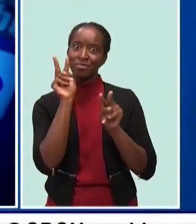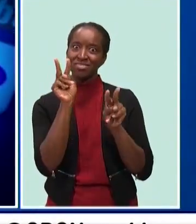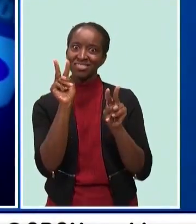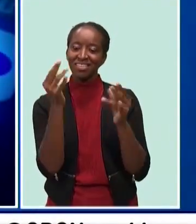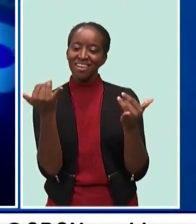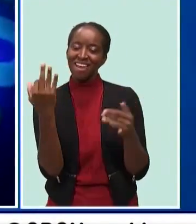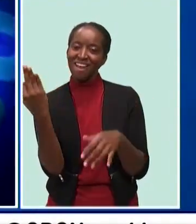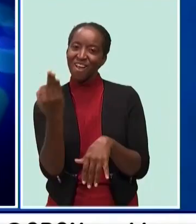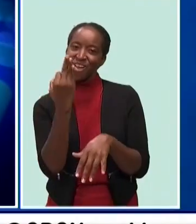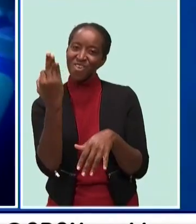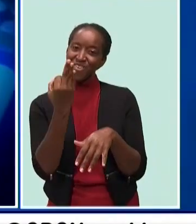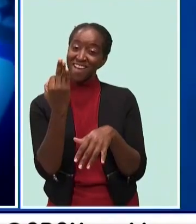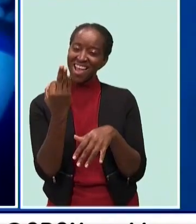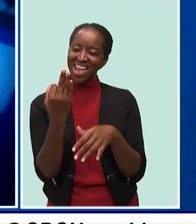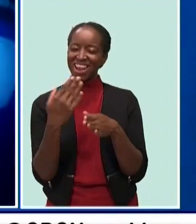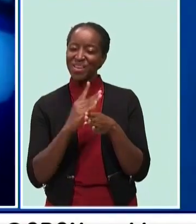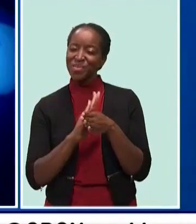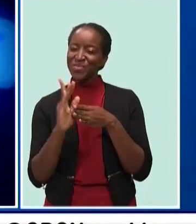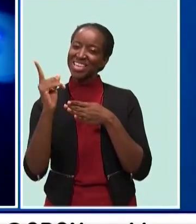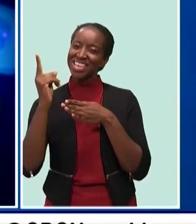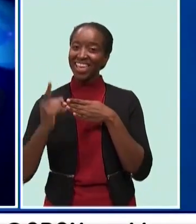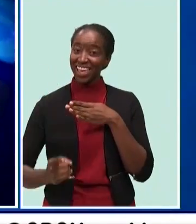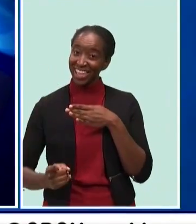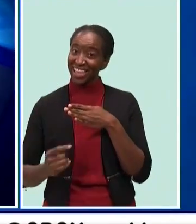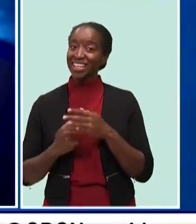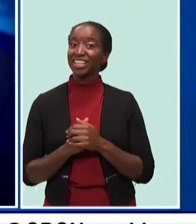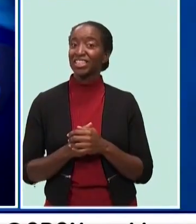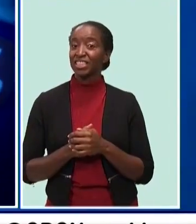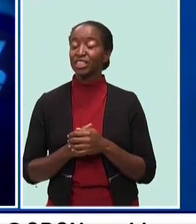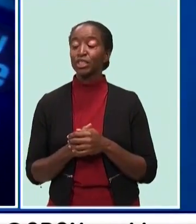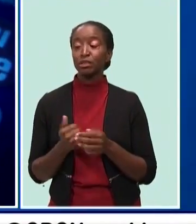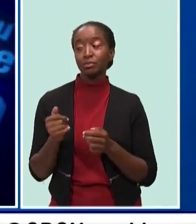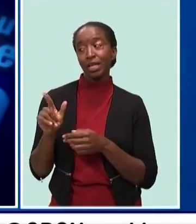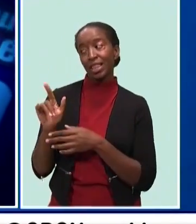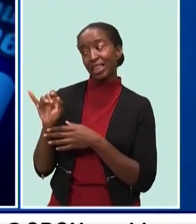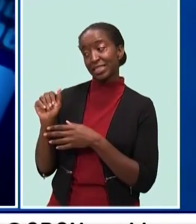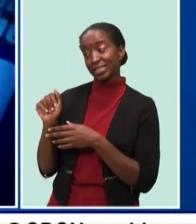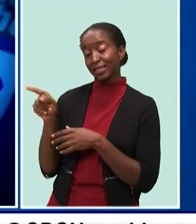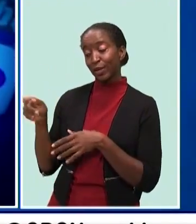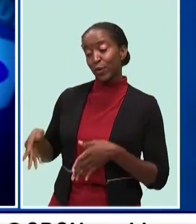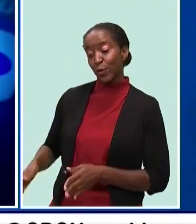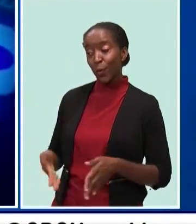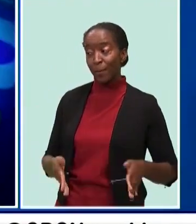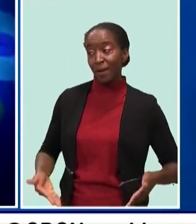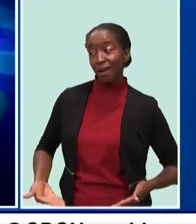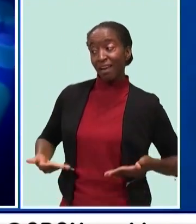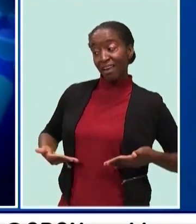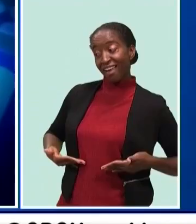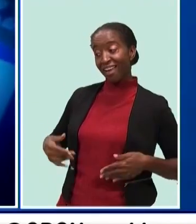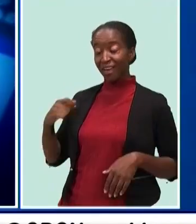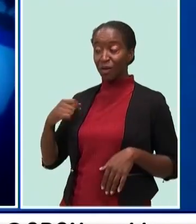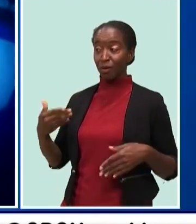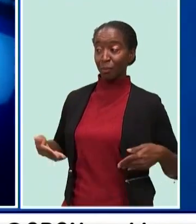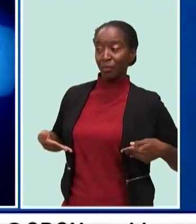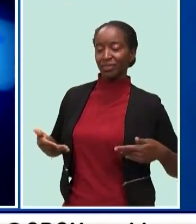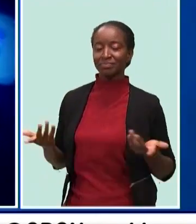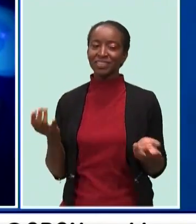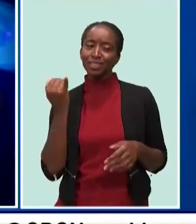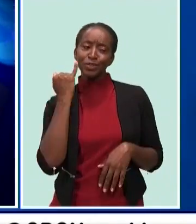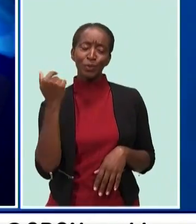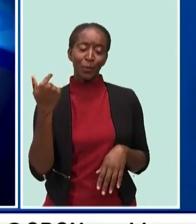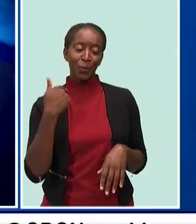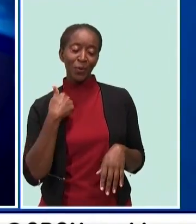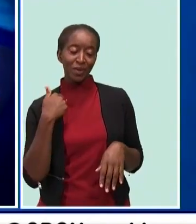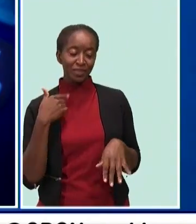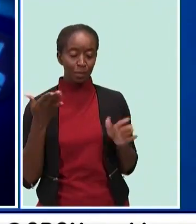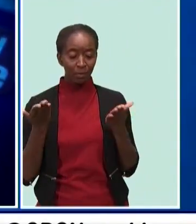so it's the weekend. Lisa, any high-waisted pants and crop tops for you? If I had the body for it, I would probably wear the same thing.